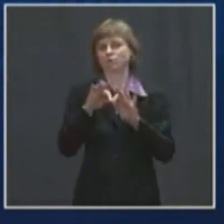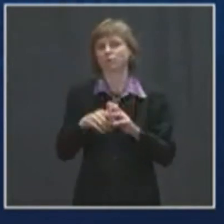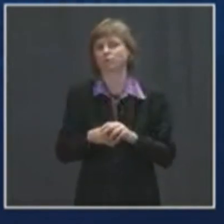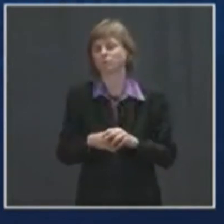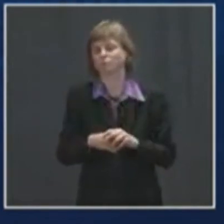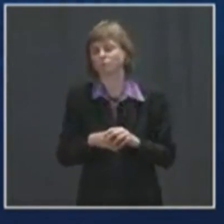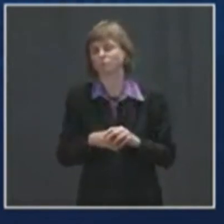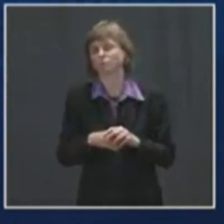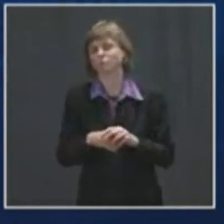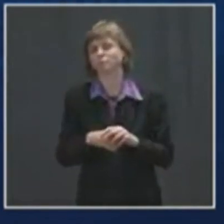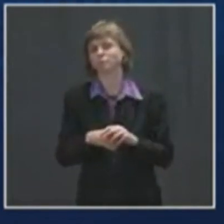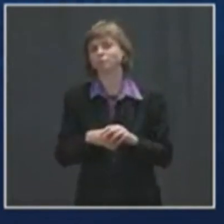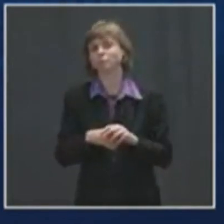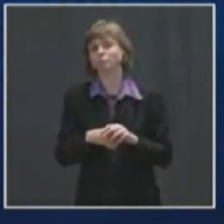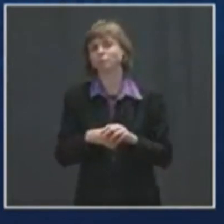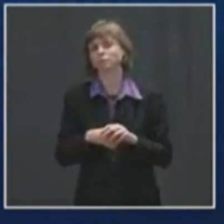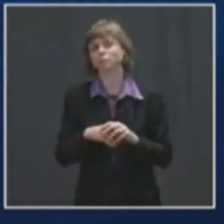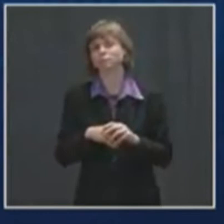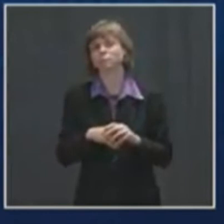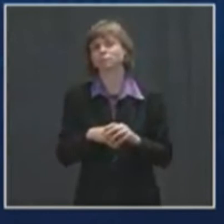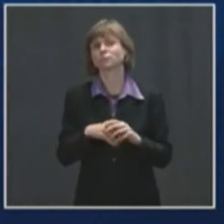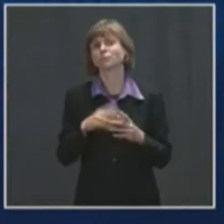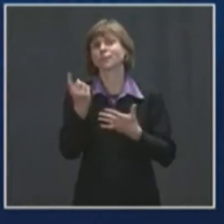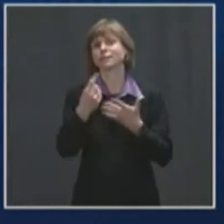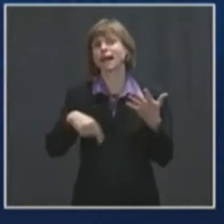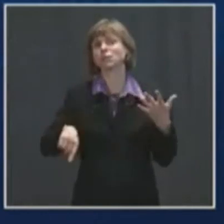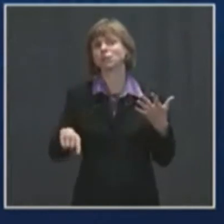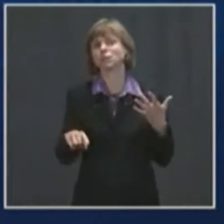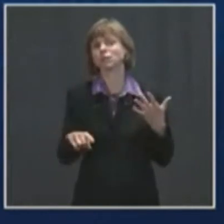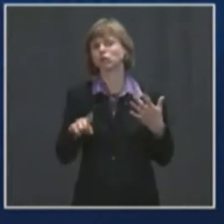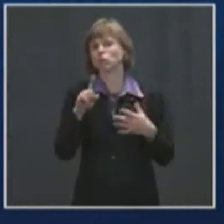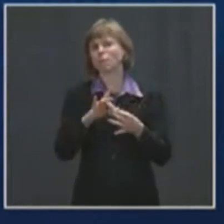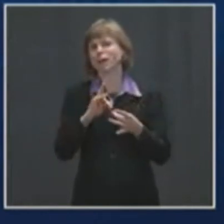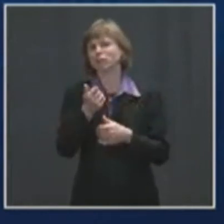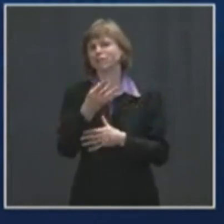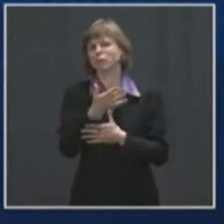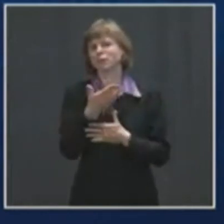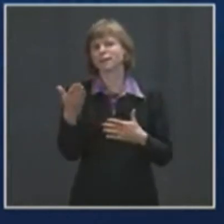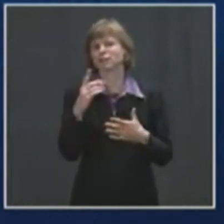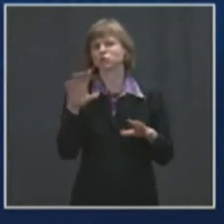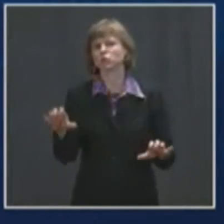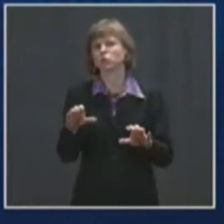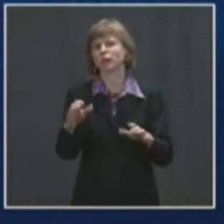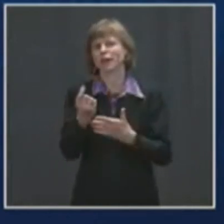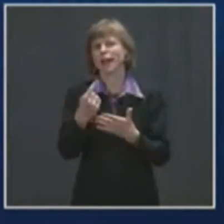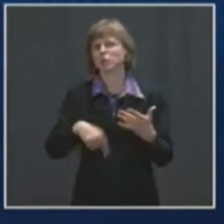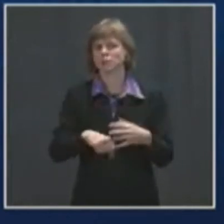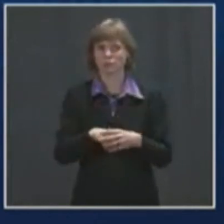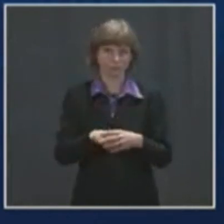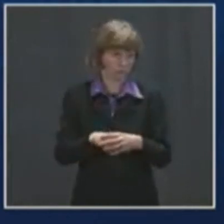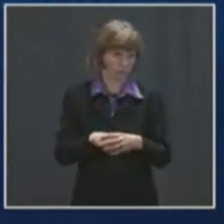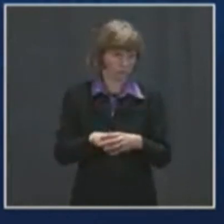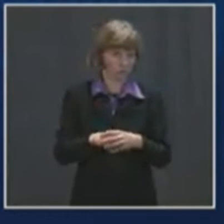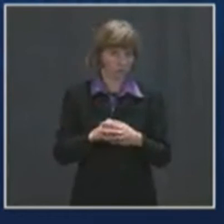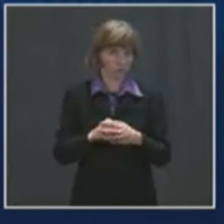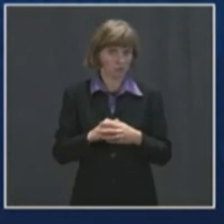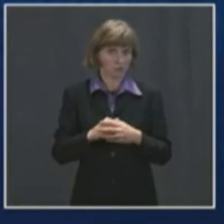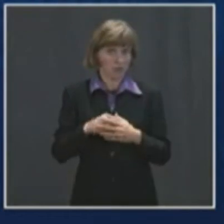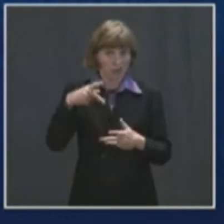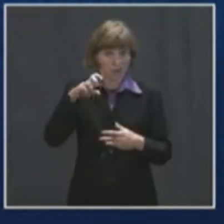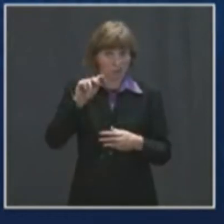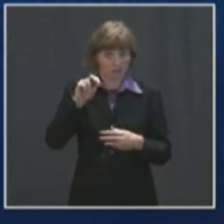housekeeping, excuse me, sorry. Sure, go ahead. About next week. You mentioned a couple things that he's doing next week. One, on the Pentagon visit, should we